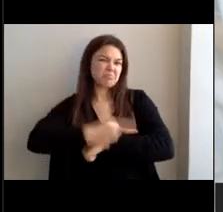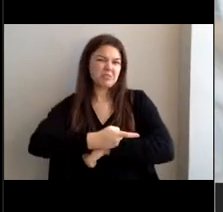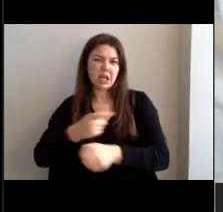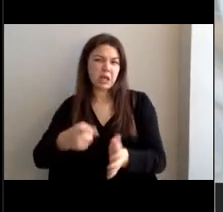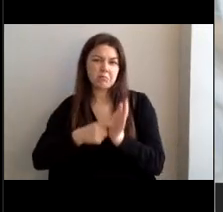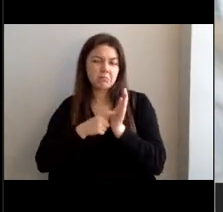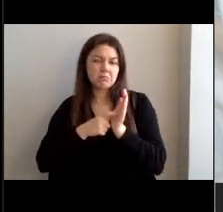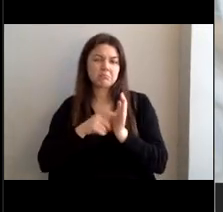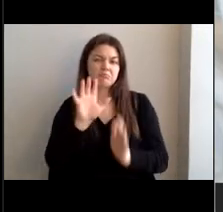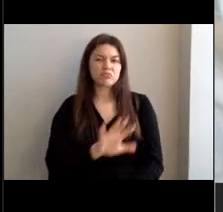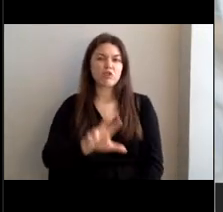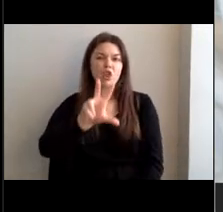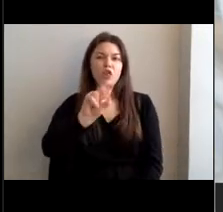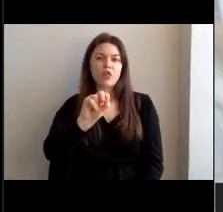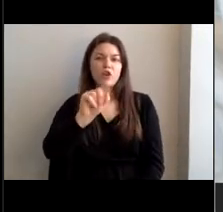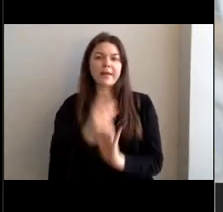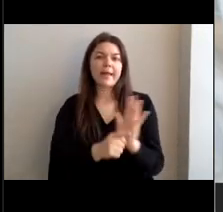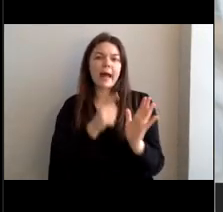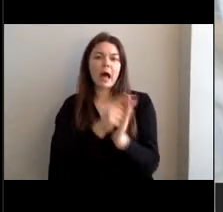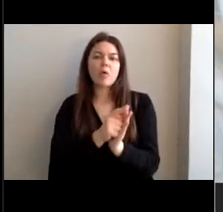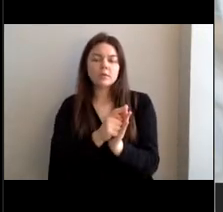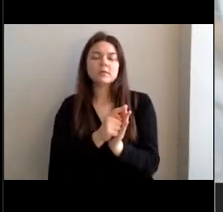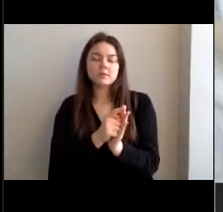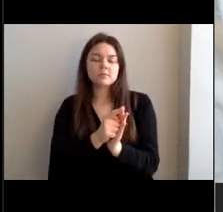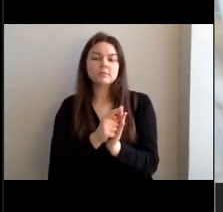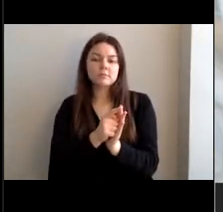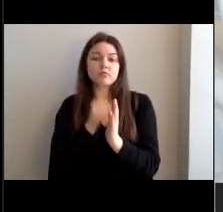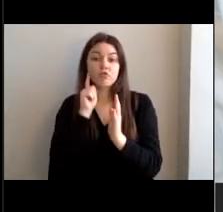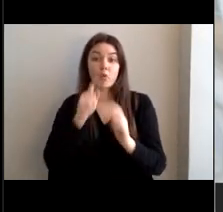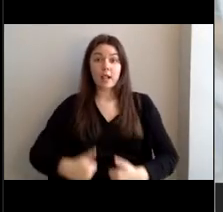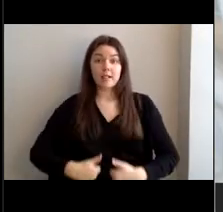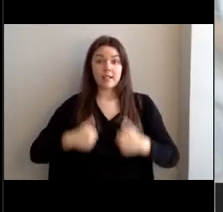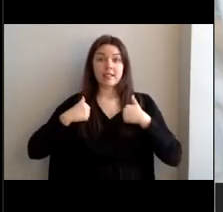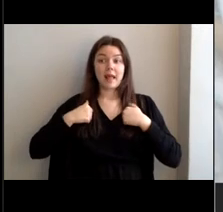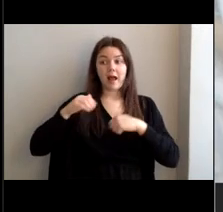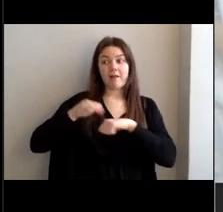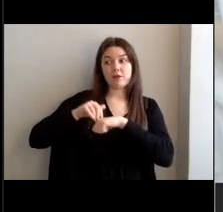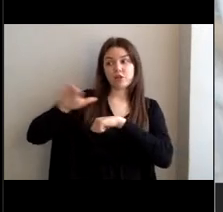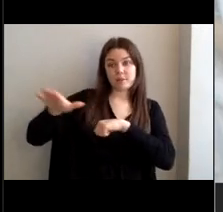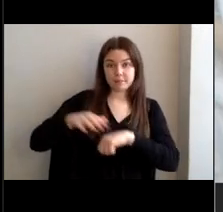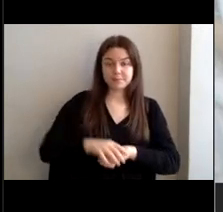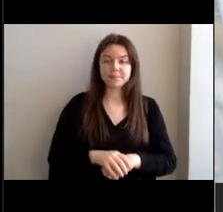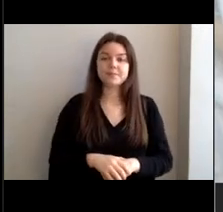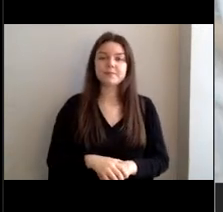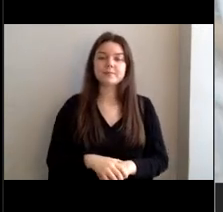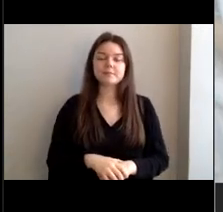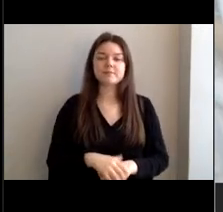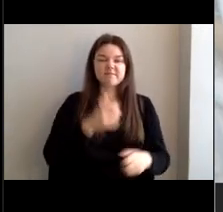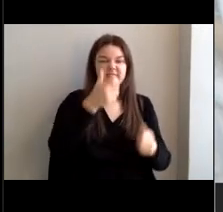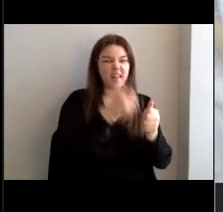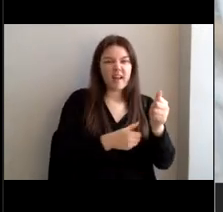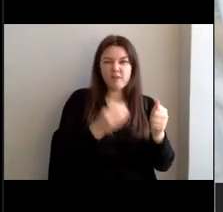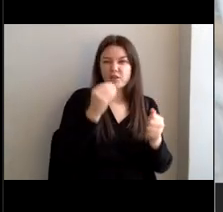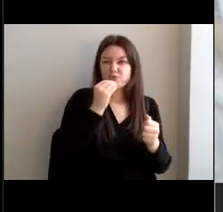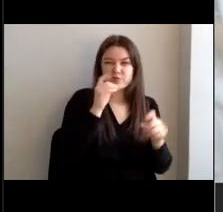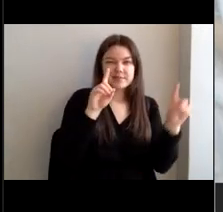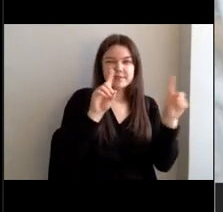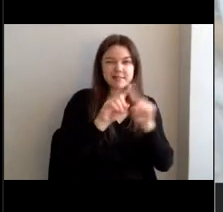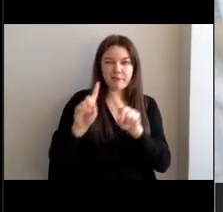around 30 hours for the live shipments. Again, each seafood is different, and some seafood is